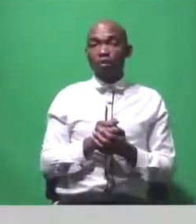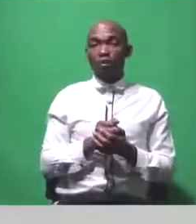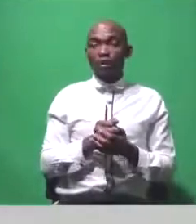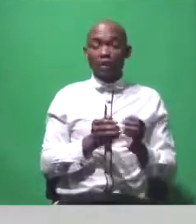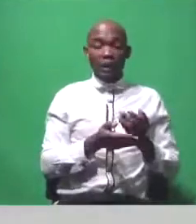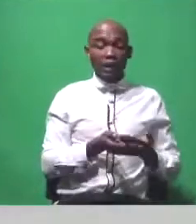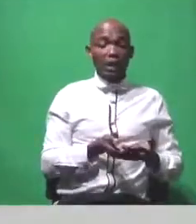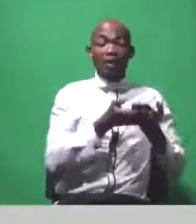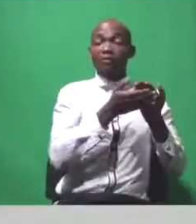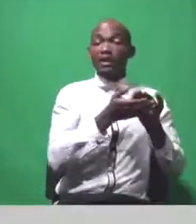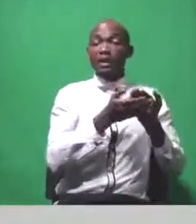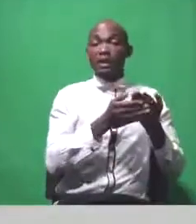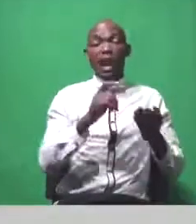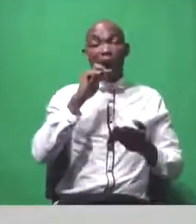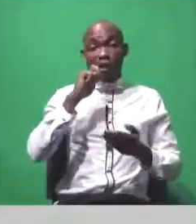carrot